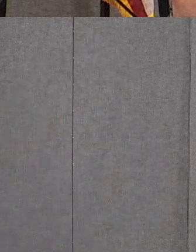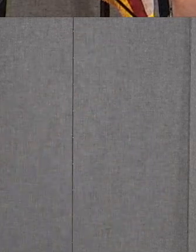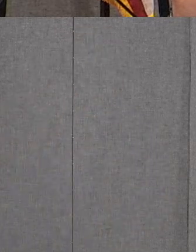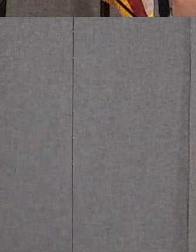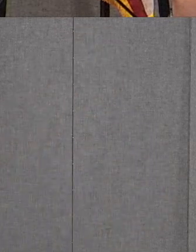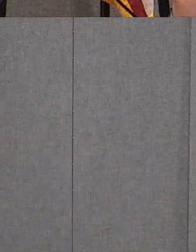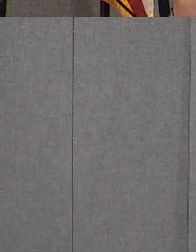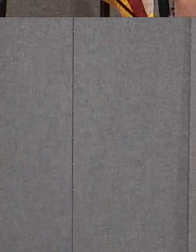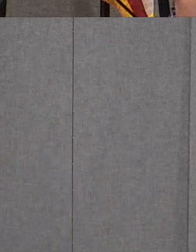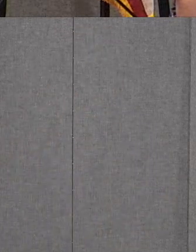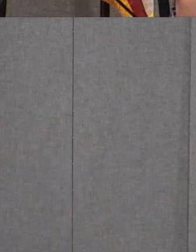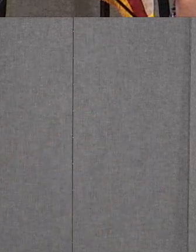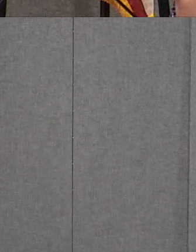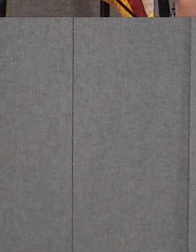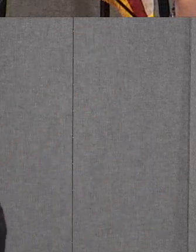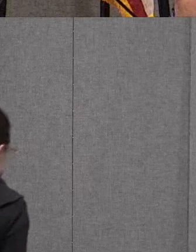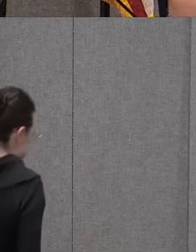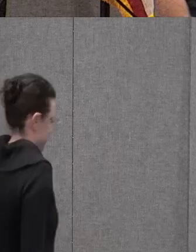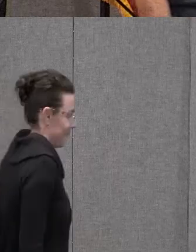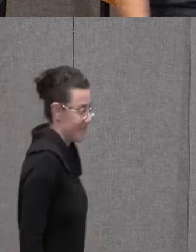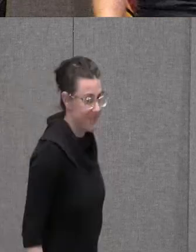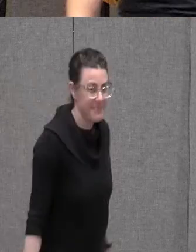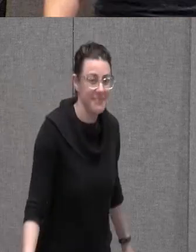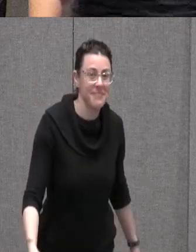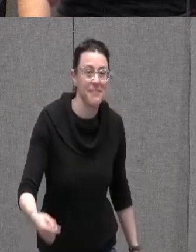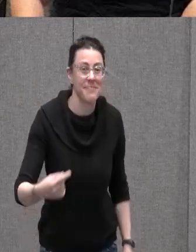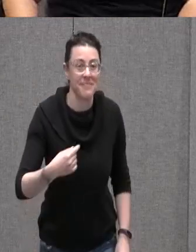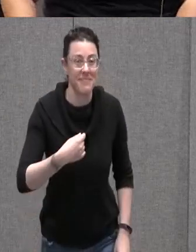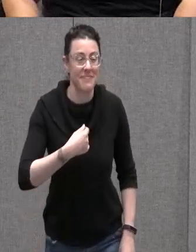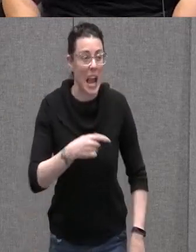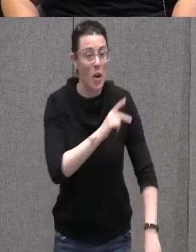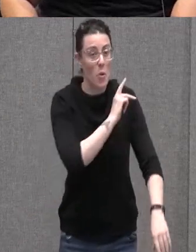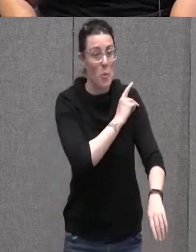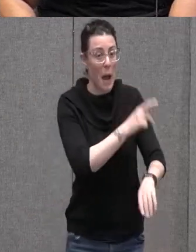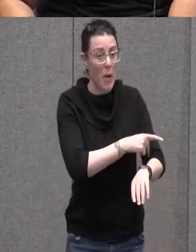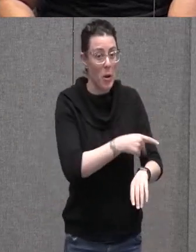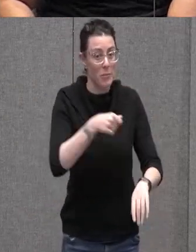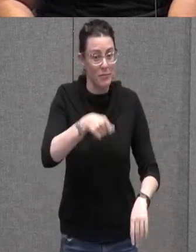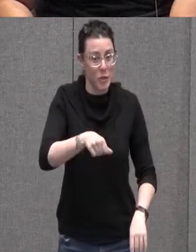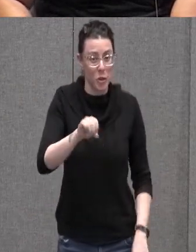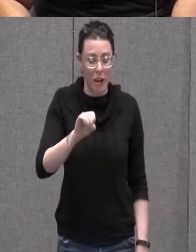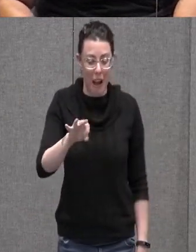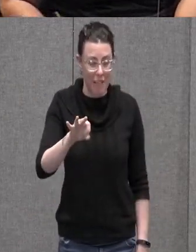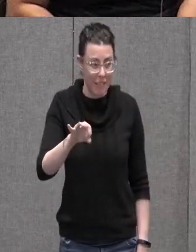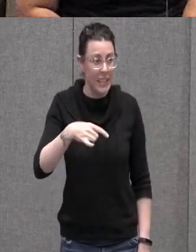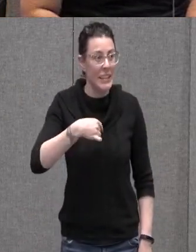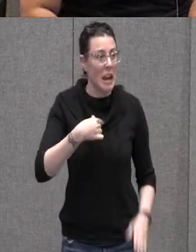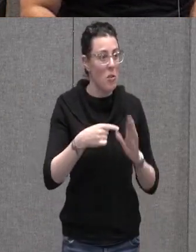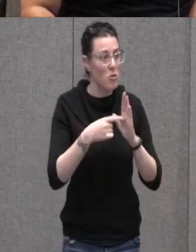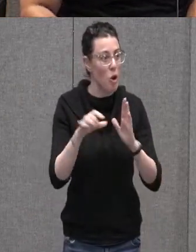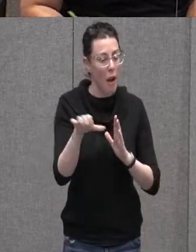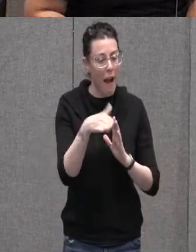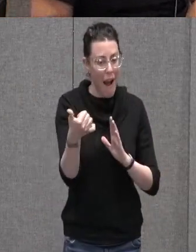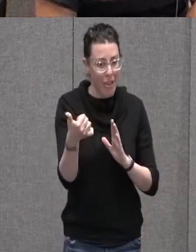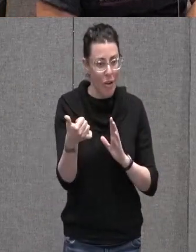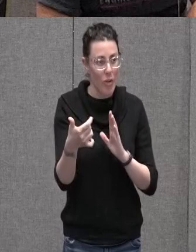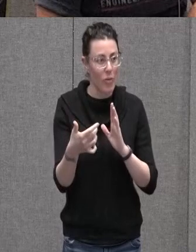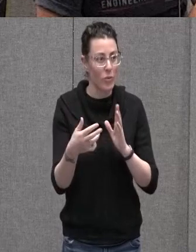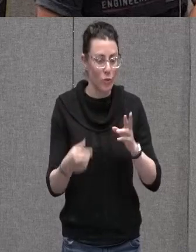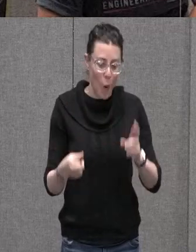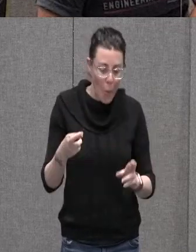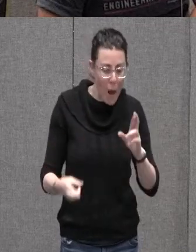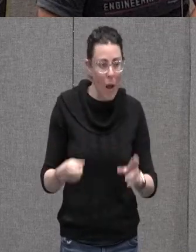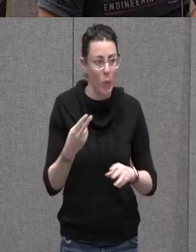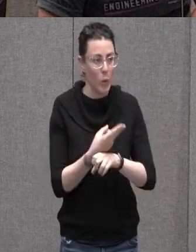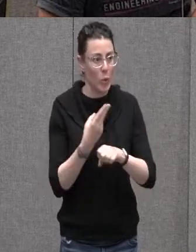And I want to show you another type of robot that we use at the schools, and that is a drone. So a lot